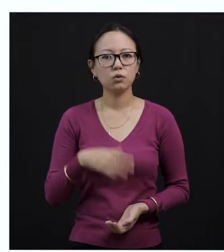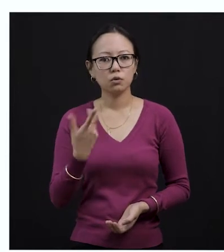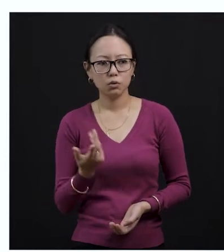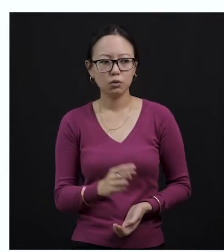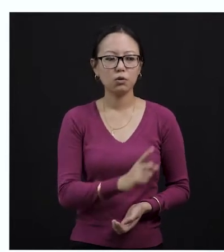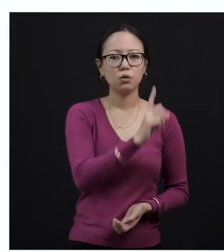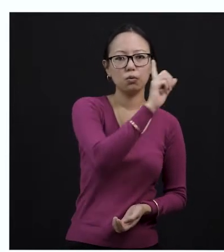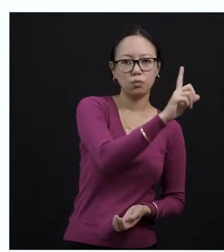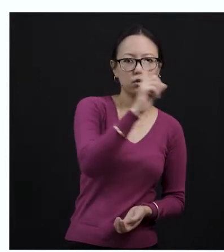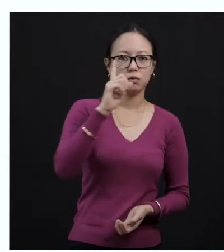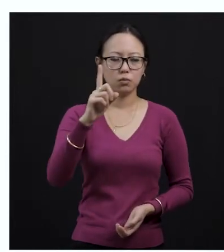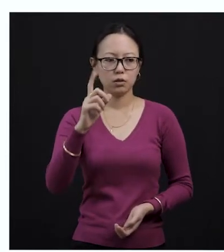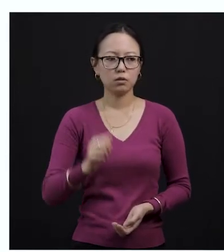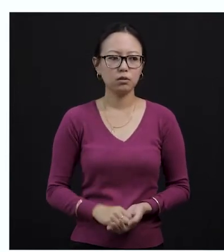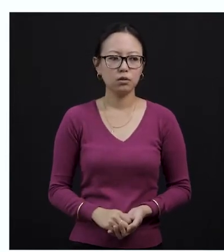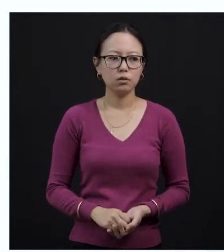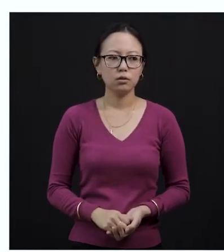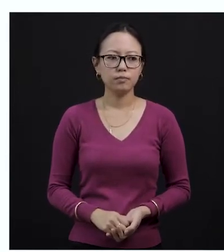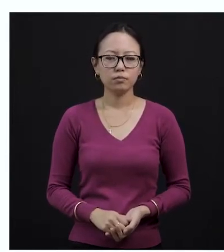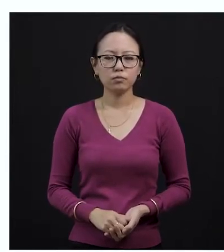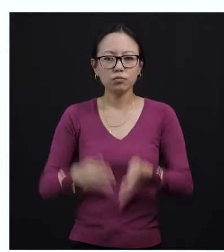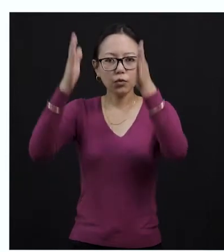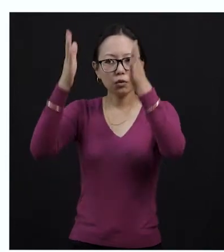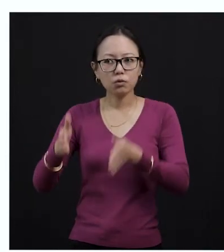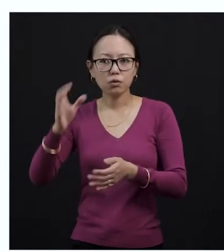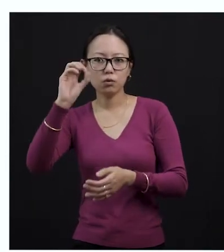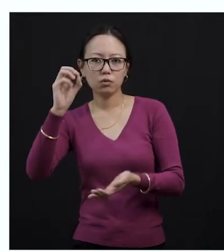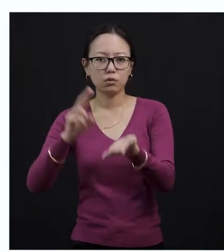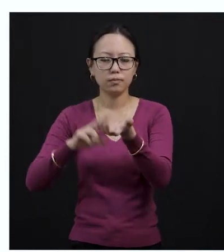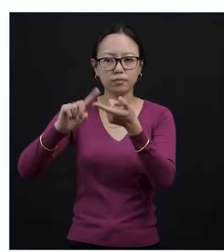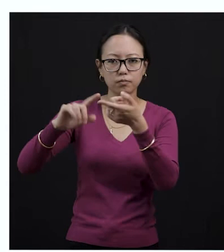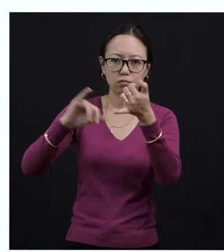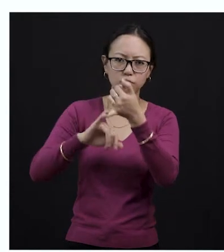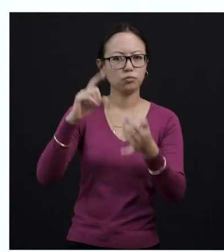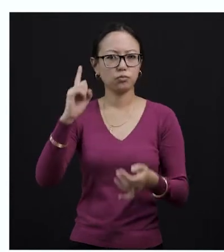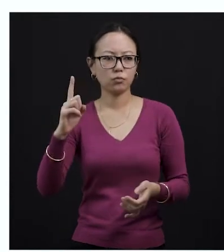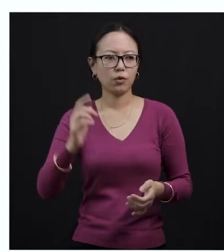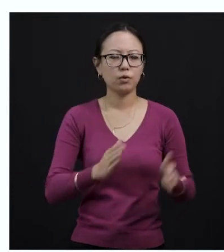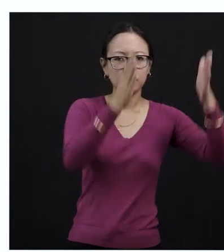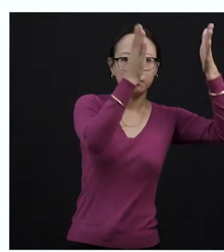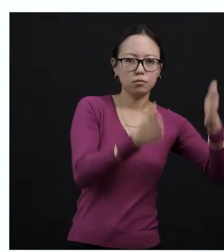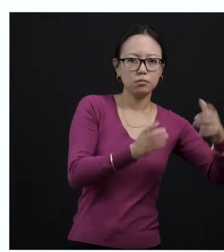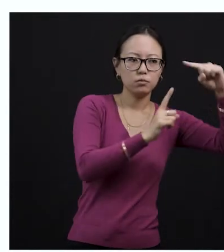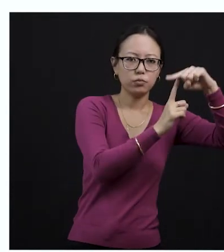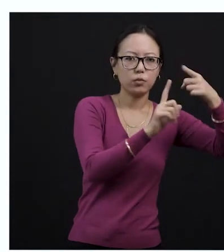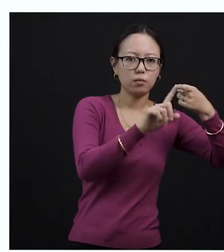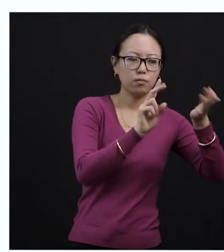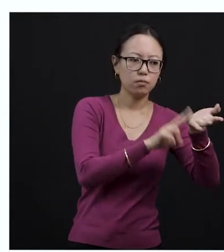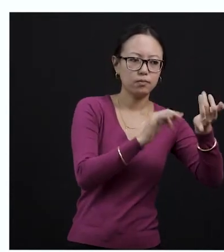1/1s, okay? So when we combine 1 and 1, it forms 11,